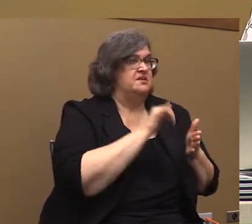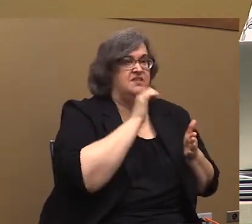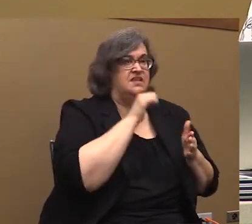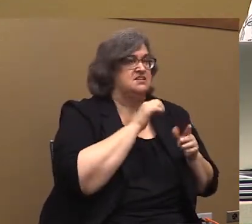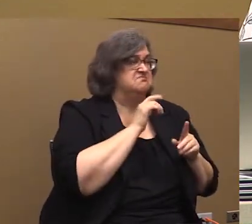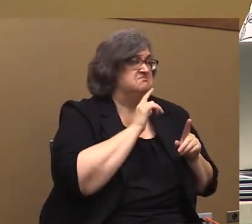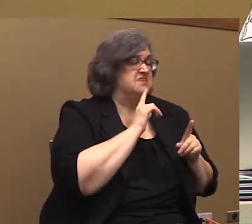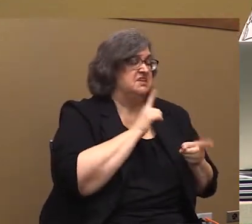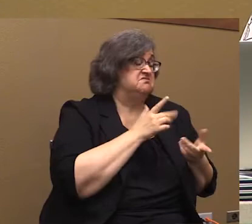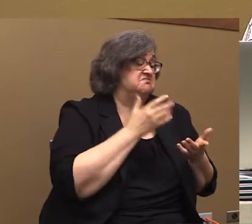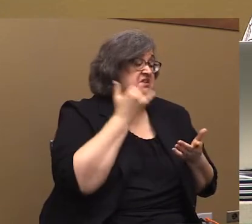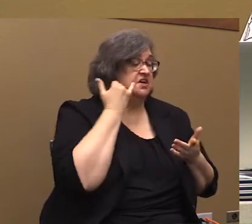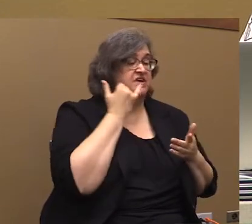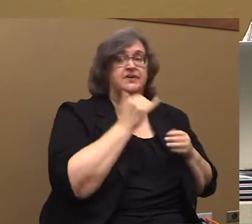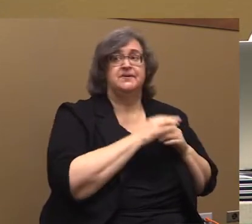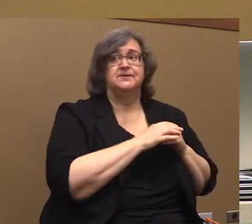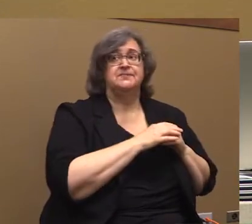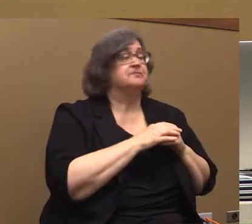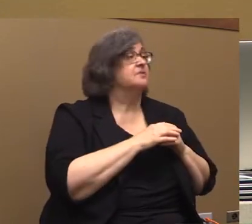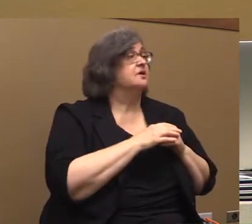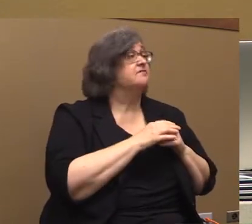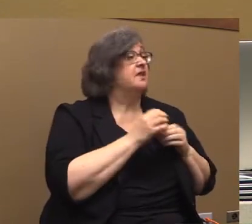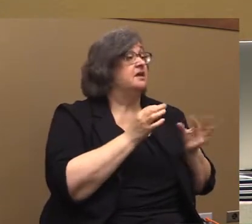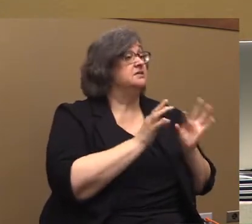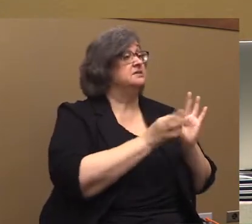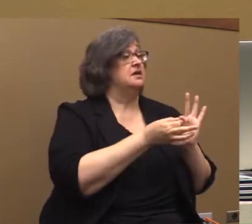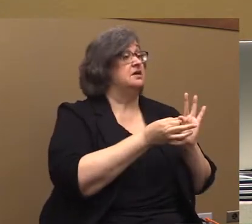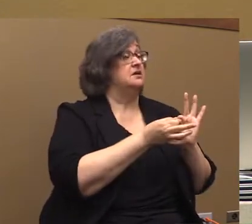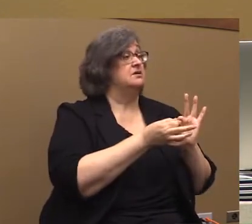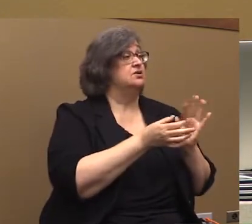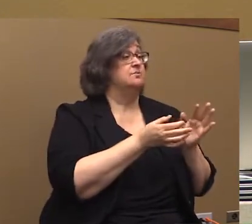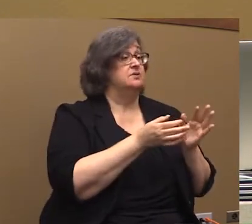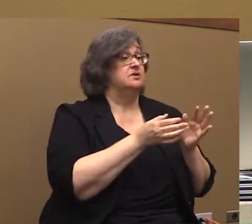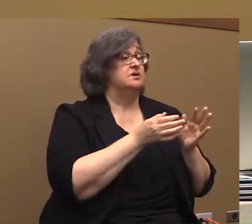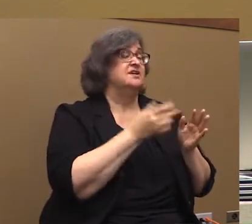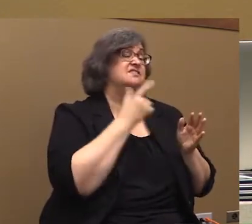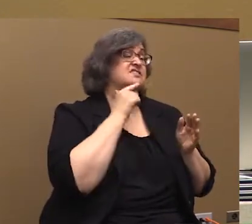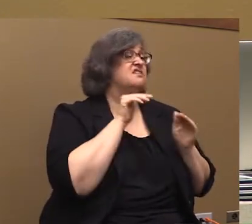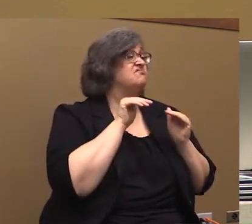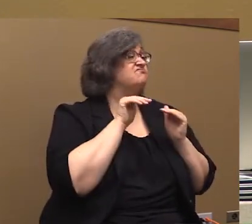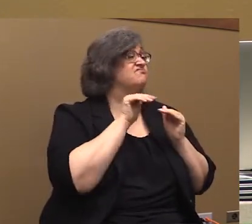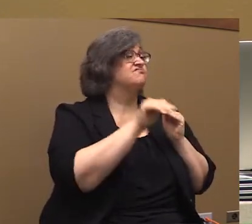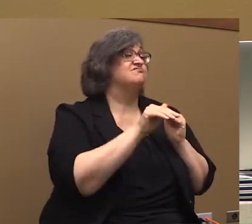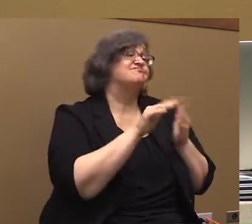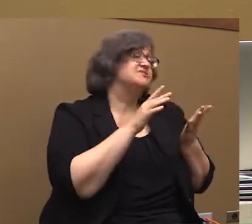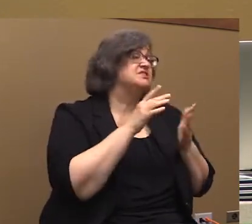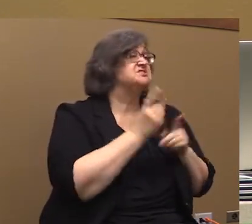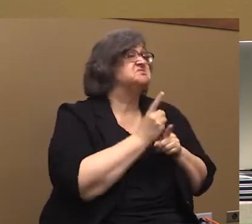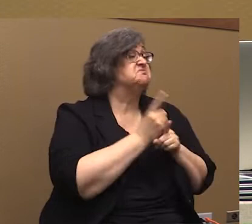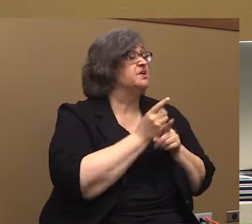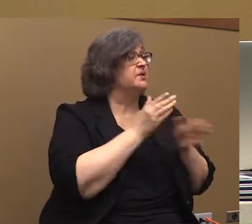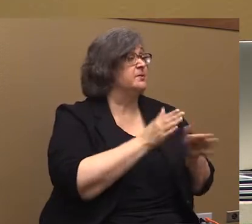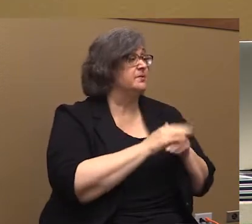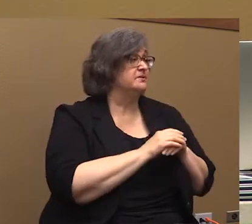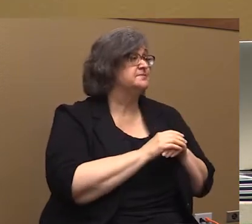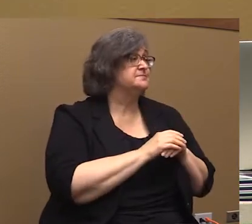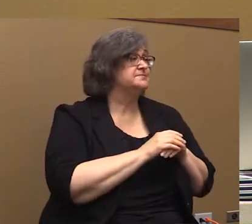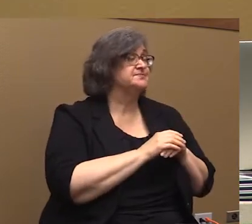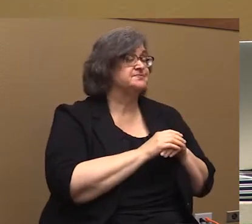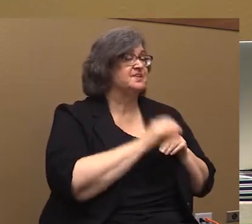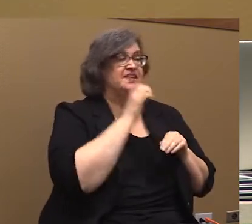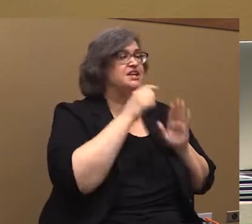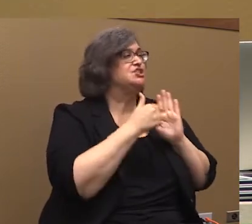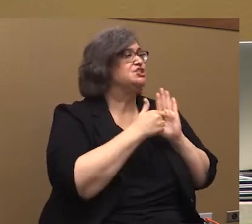question from the student. Or if they answered it or conveyed it, then they said it in like